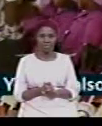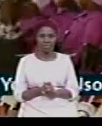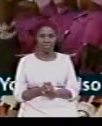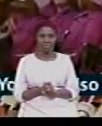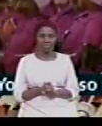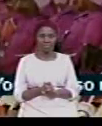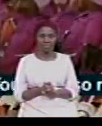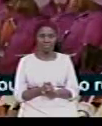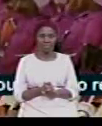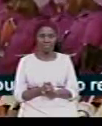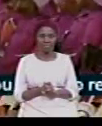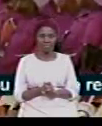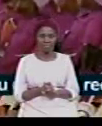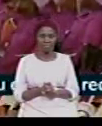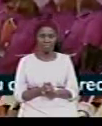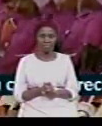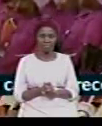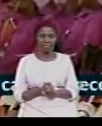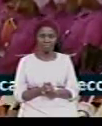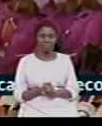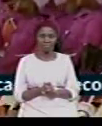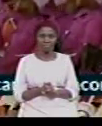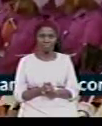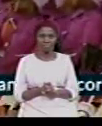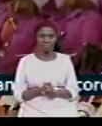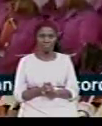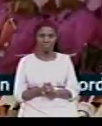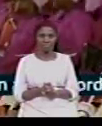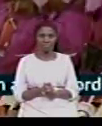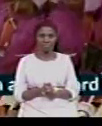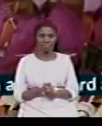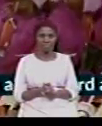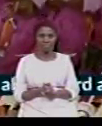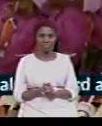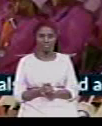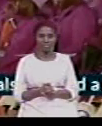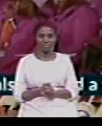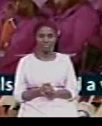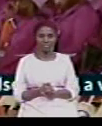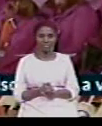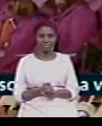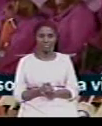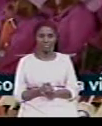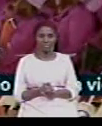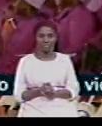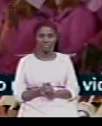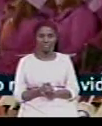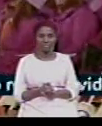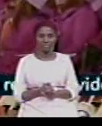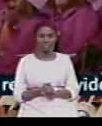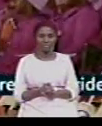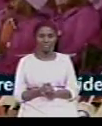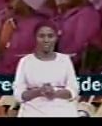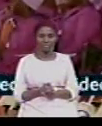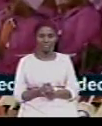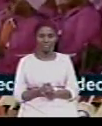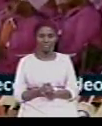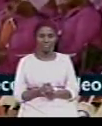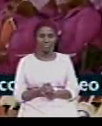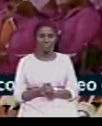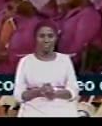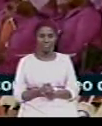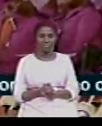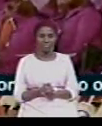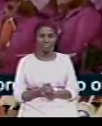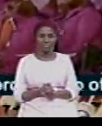ya wakoye nrobia bi na so erade anana ji odinisa kanu ama sese